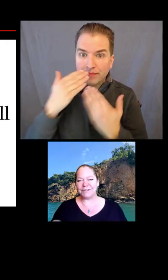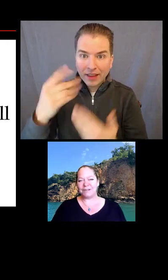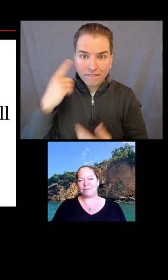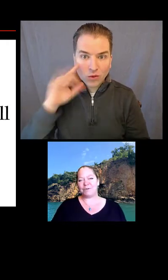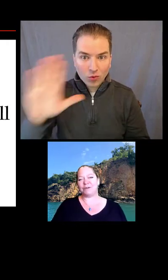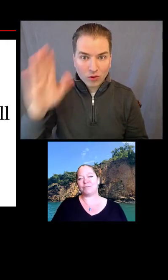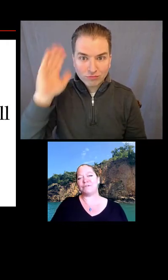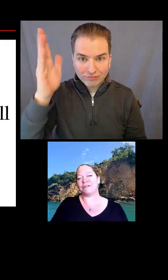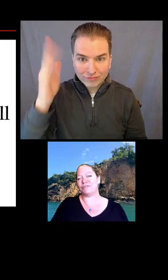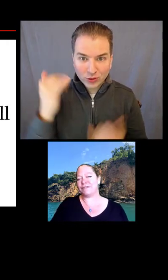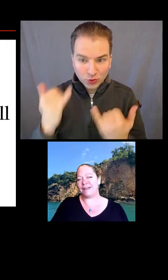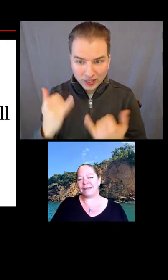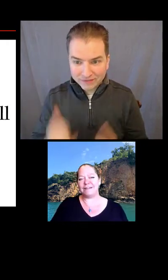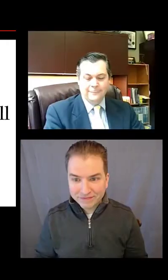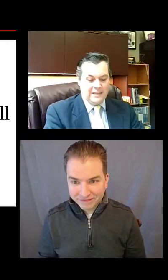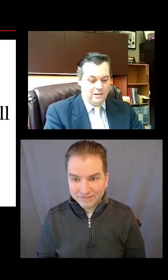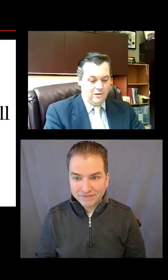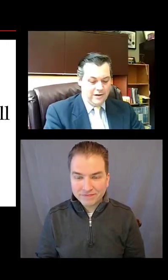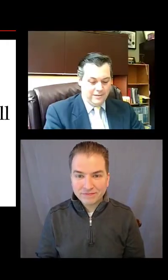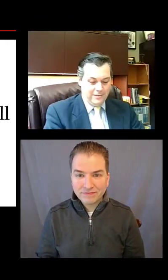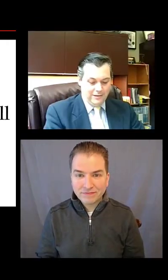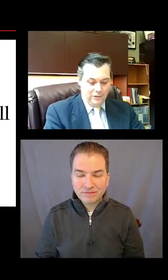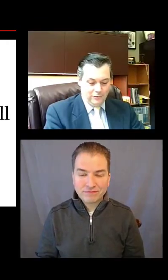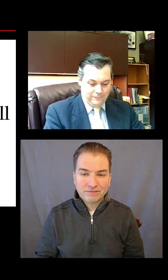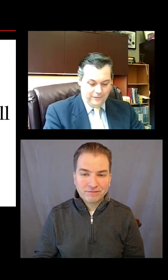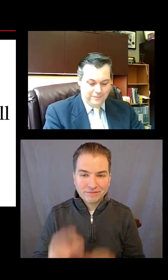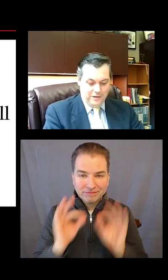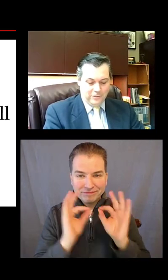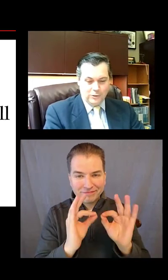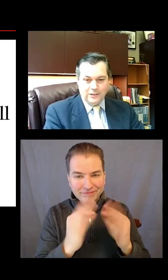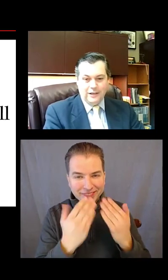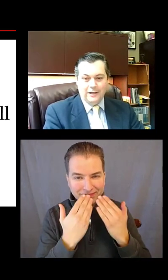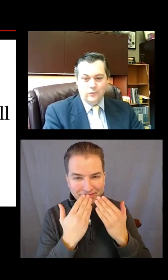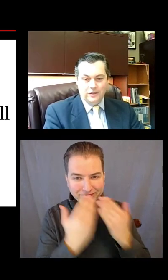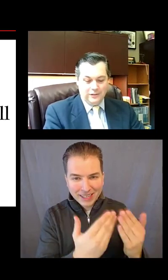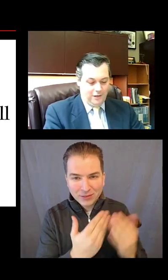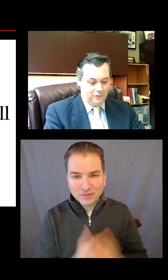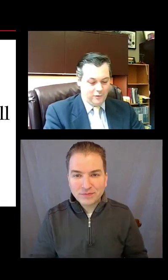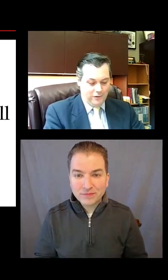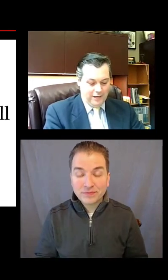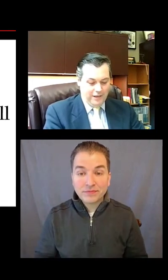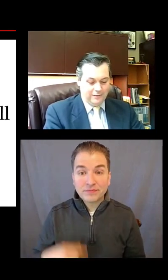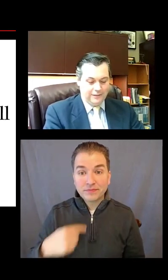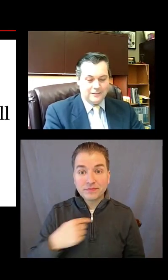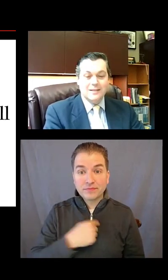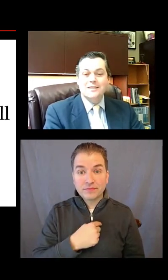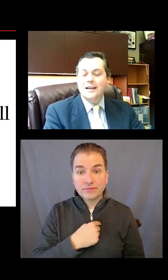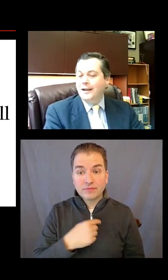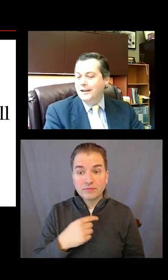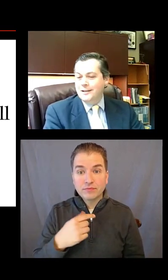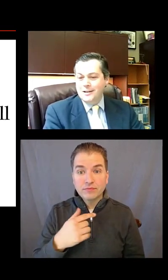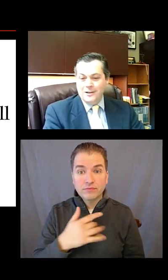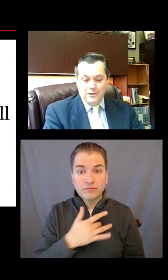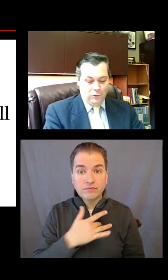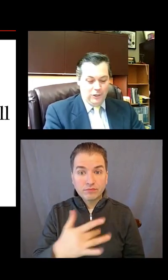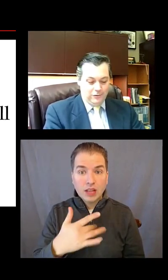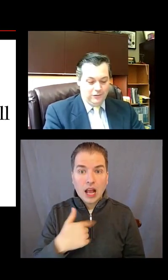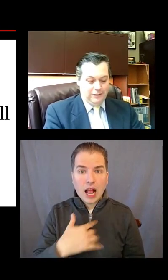for being our presenter today. All right, thank you very much. I will also add that since